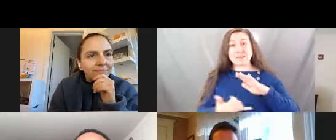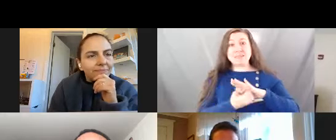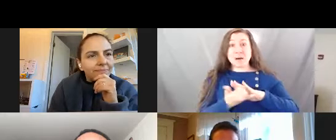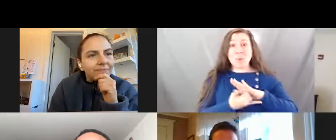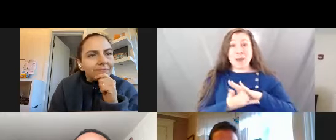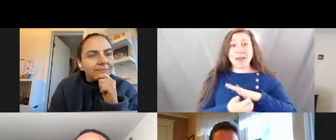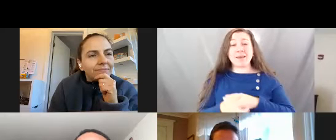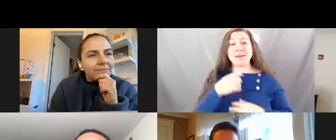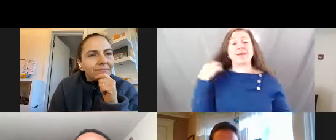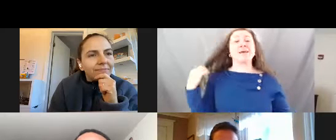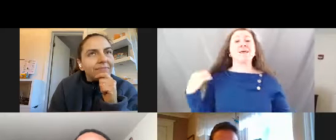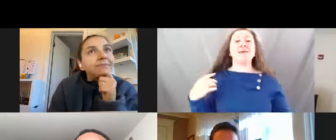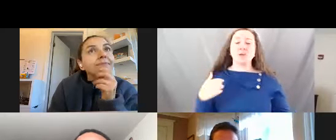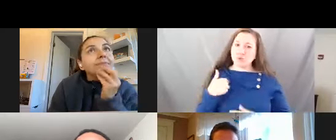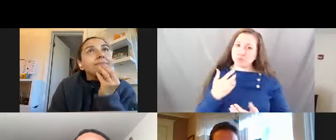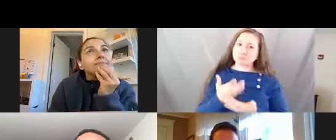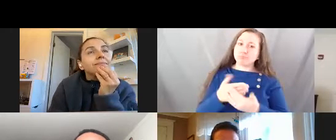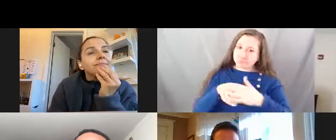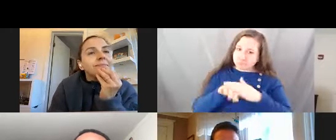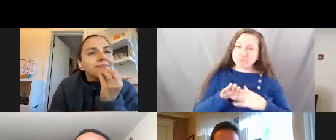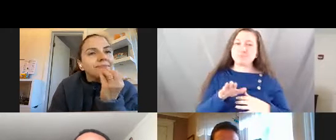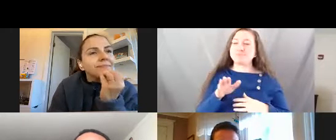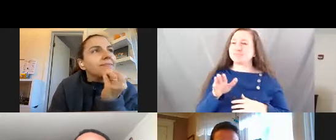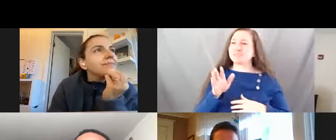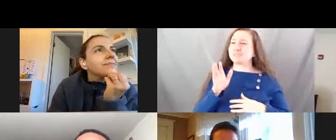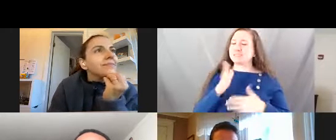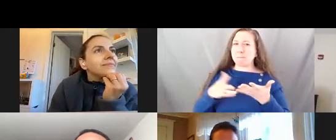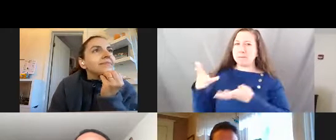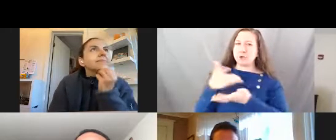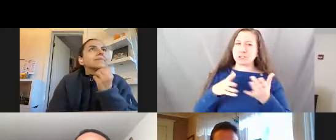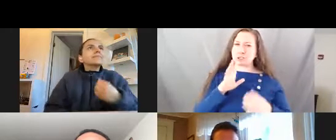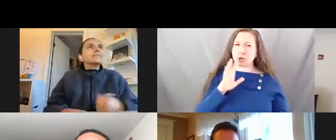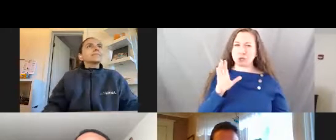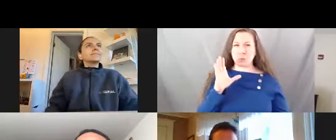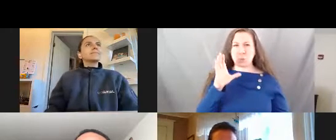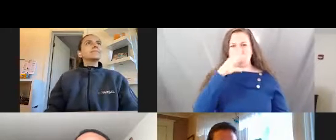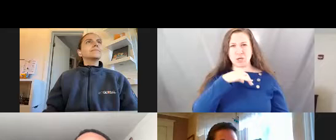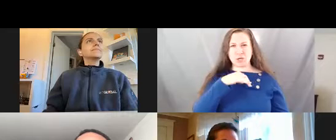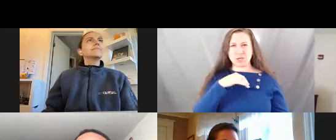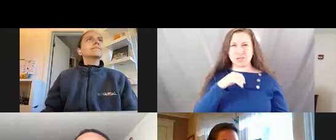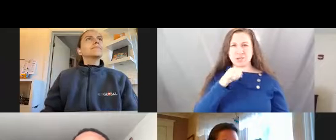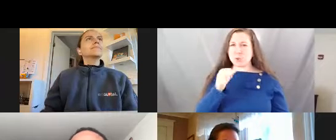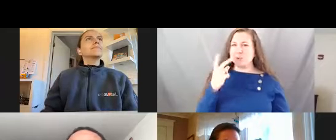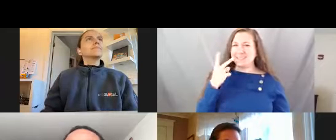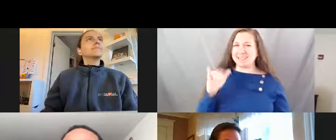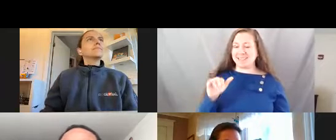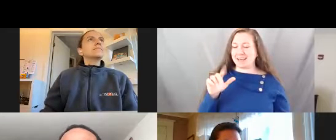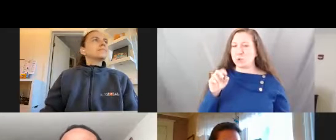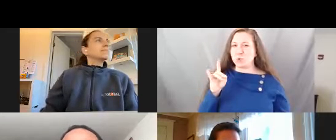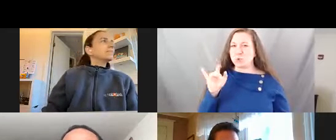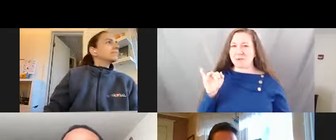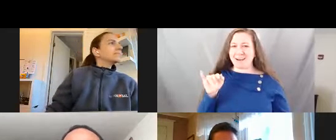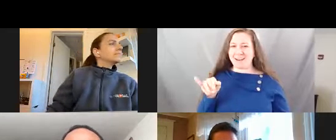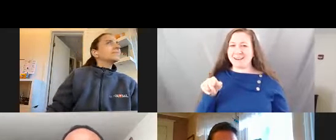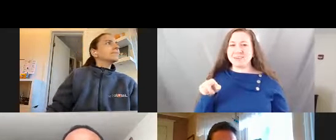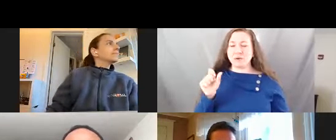subway that you go on, you have these interactions, you have these weird interactions, which you don't really see in Dubai. So I guess that's why it's a little